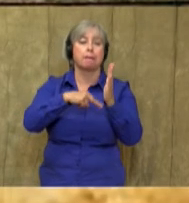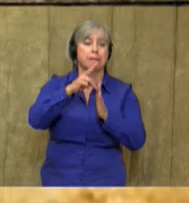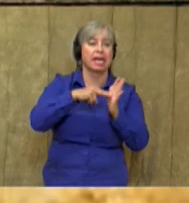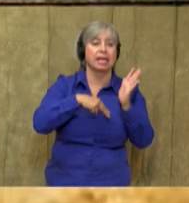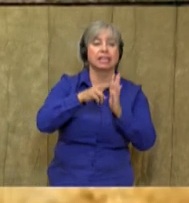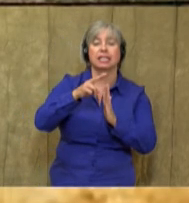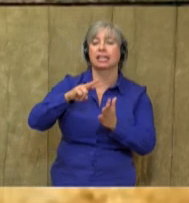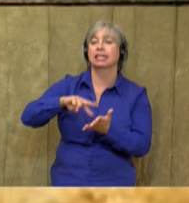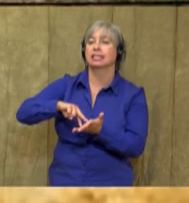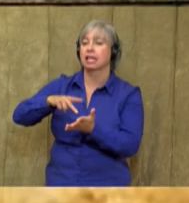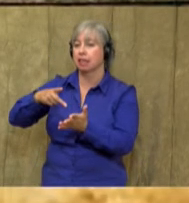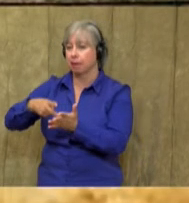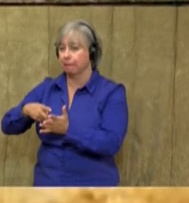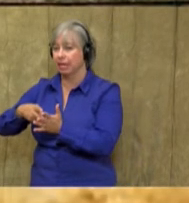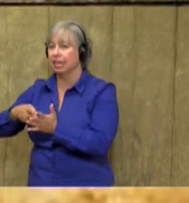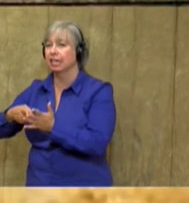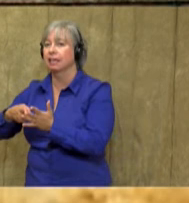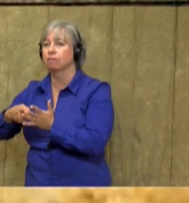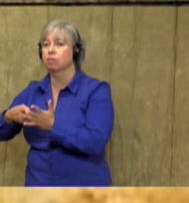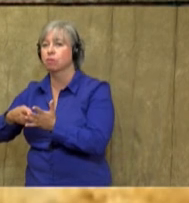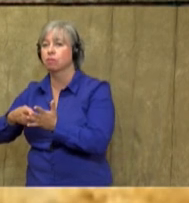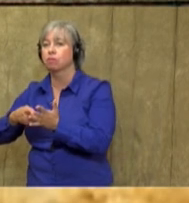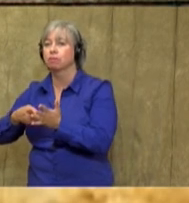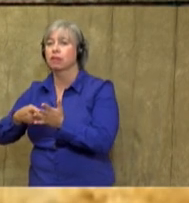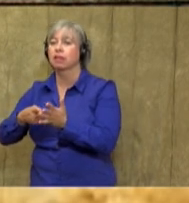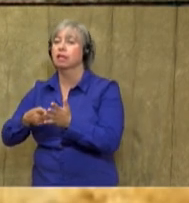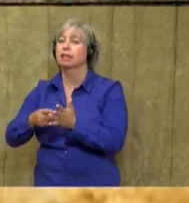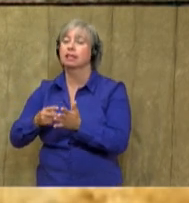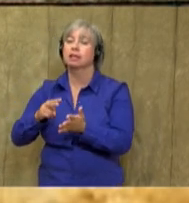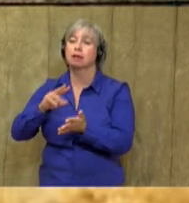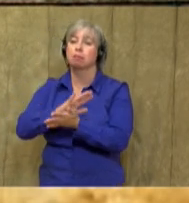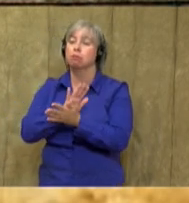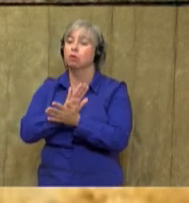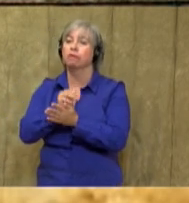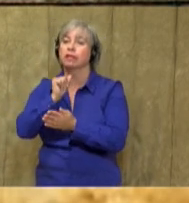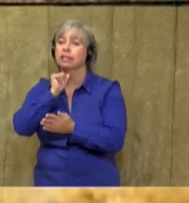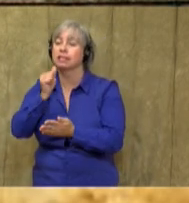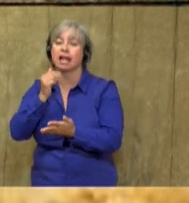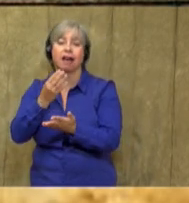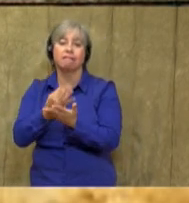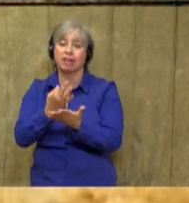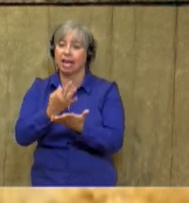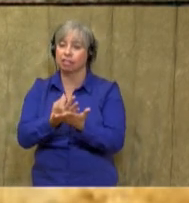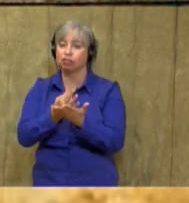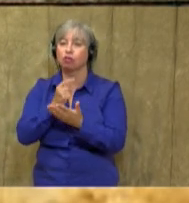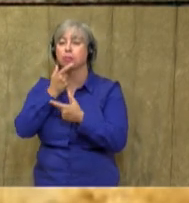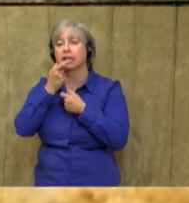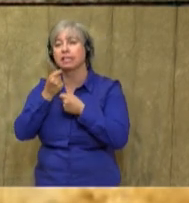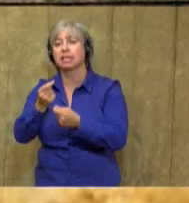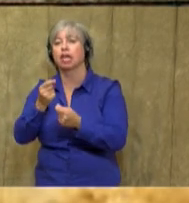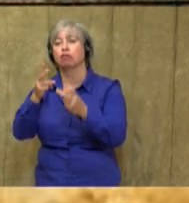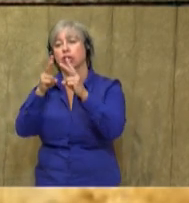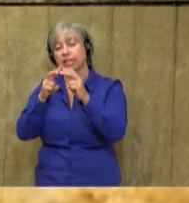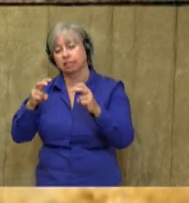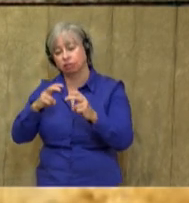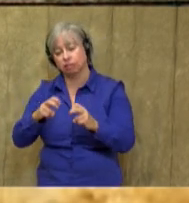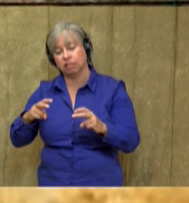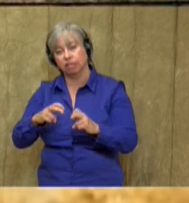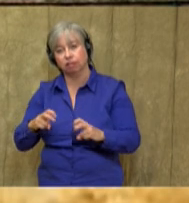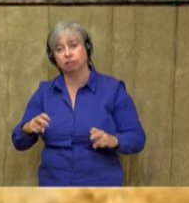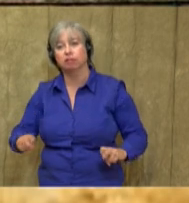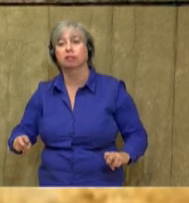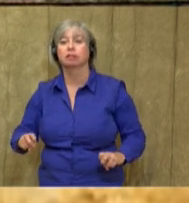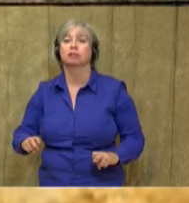painting. Not that the things in that movie are necessarily factual, but it is very interesting to examine this particular painting of The Last